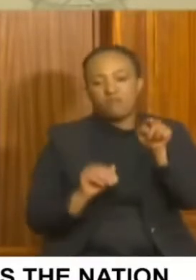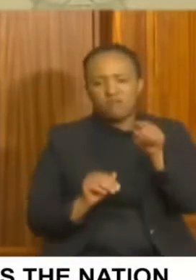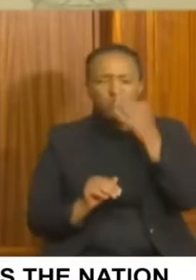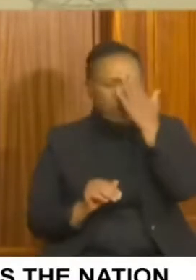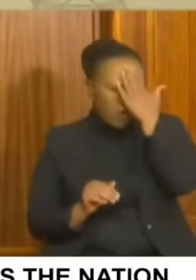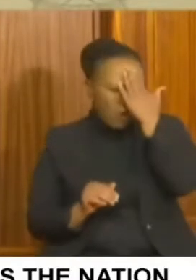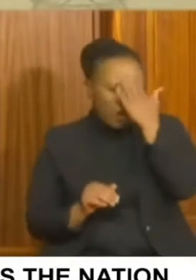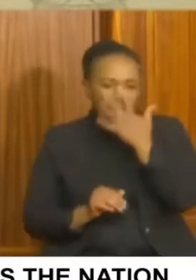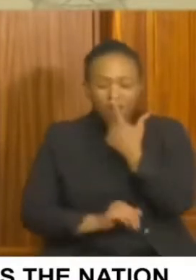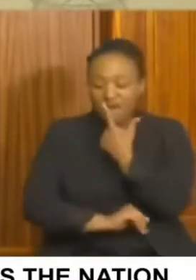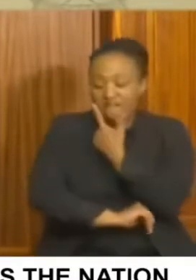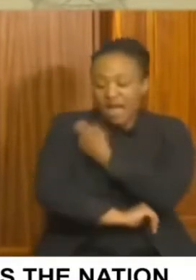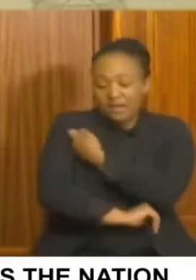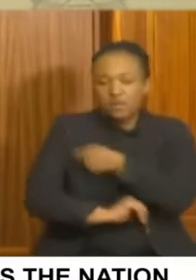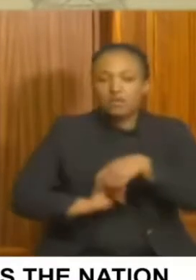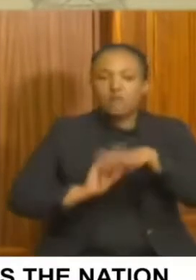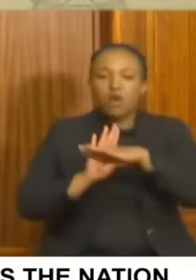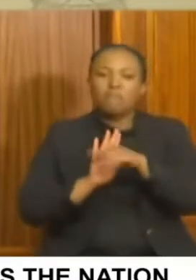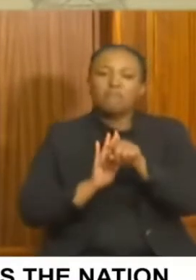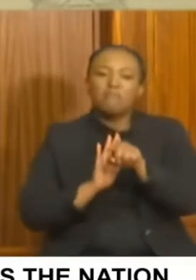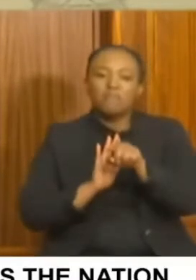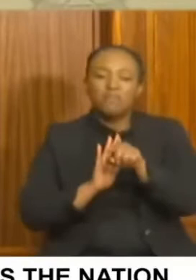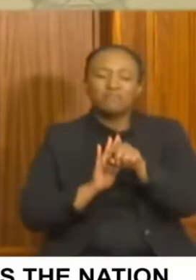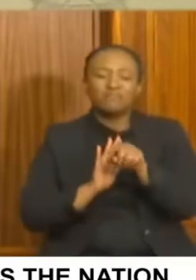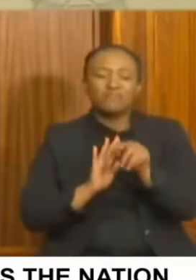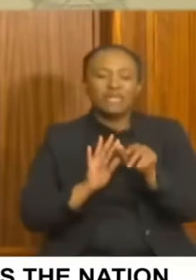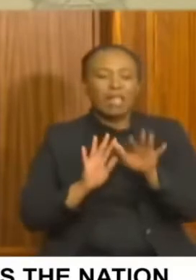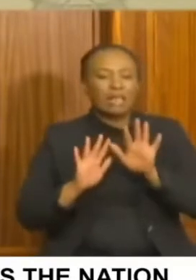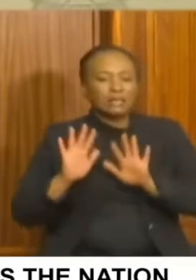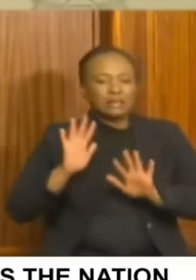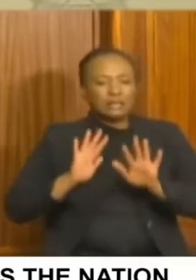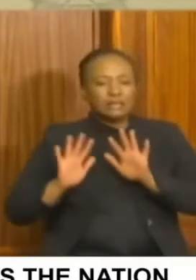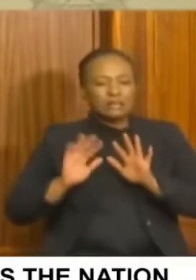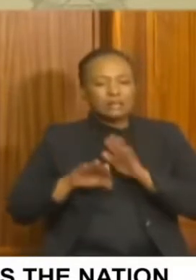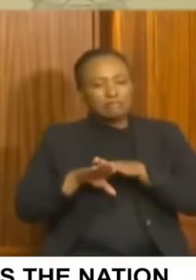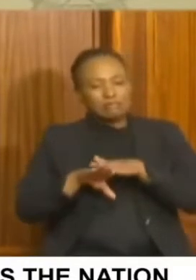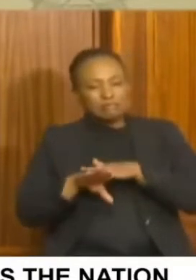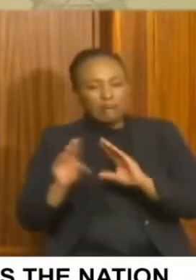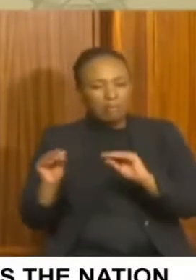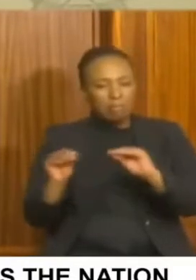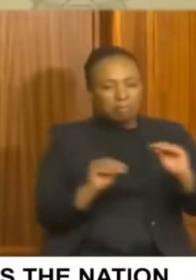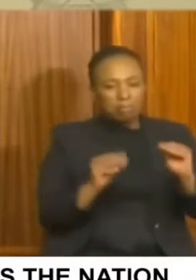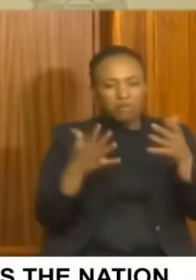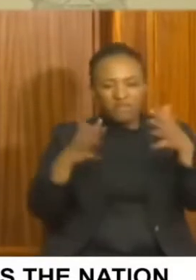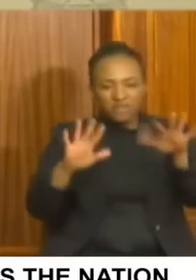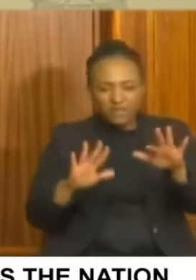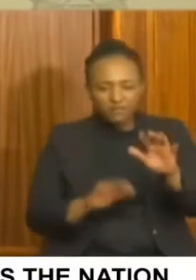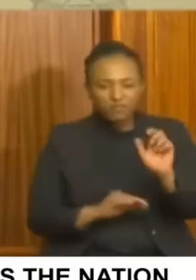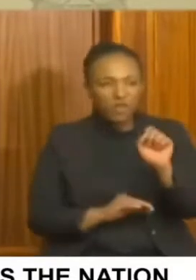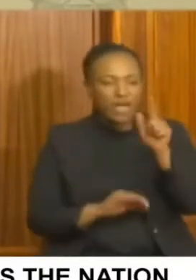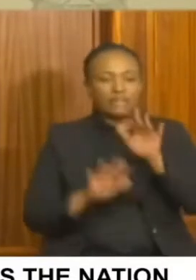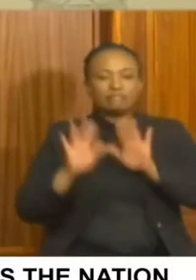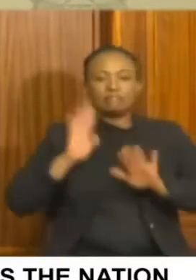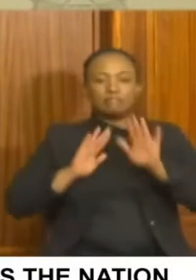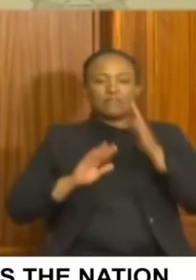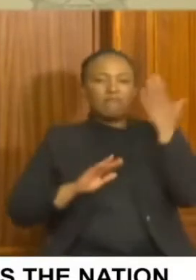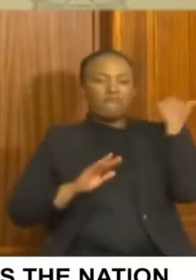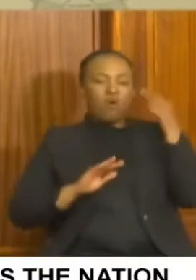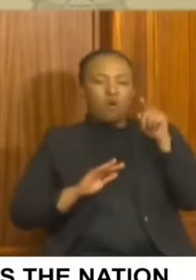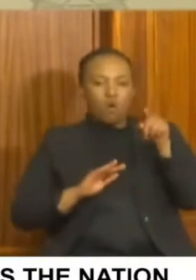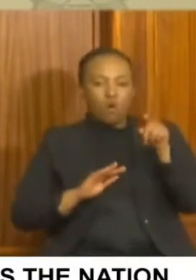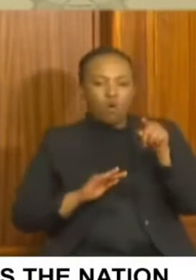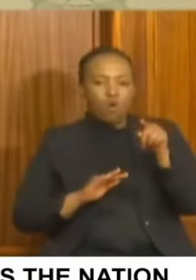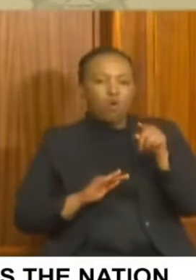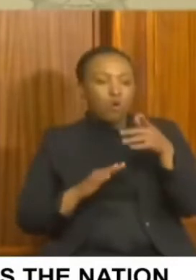our vaccination program has experienced several delays. Our first failures was